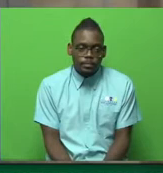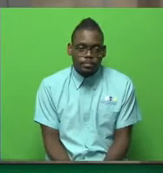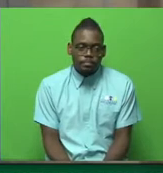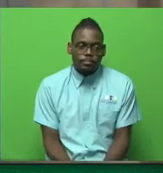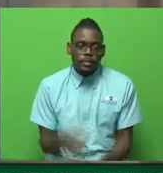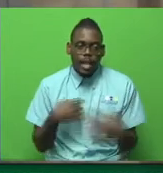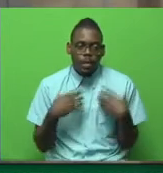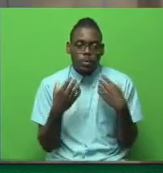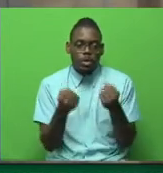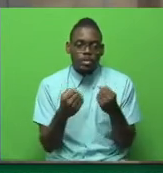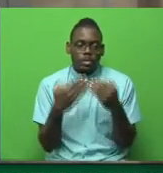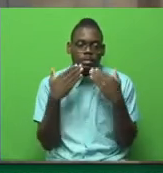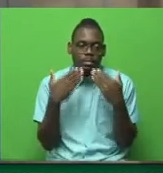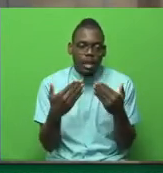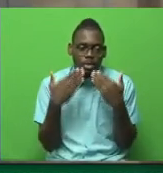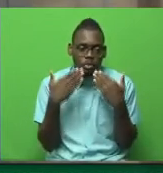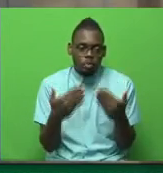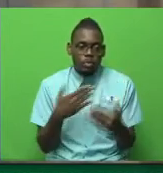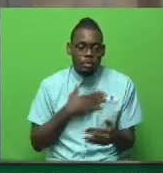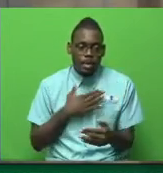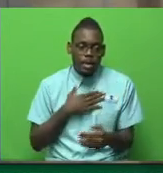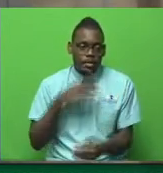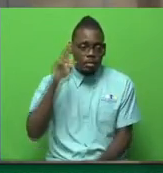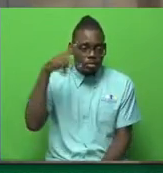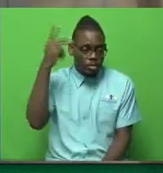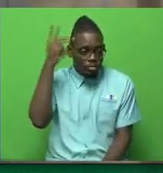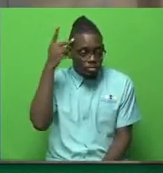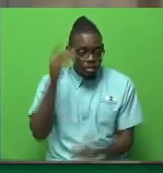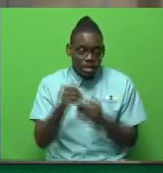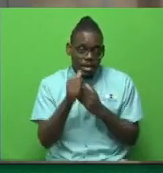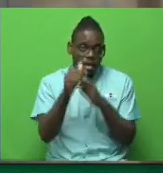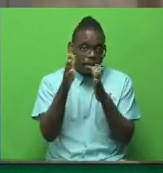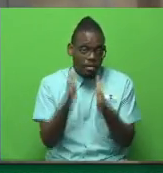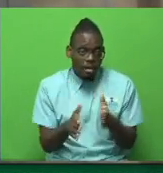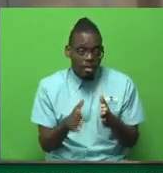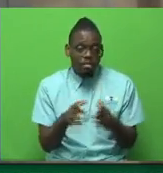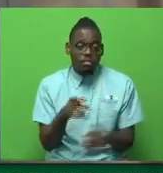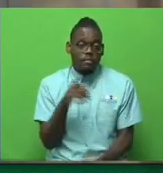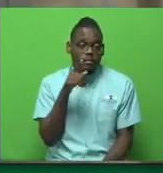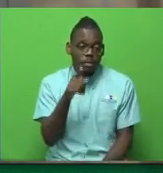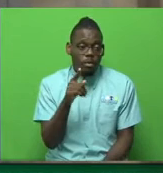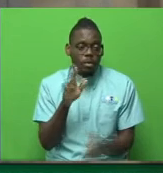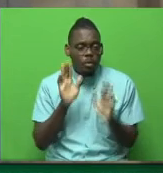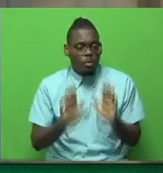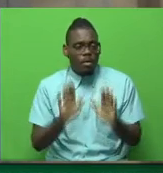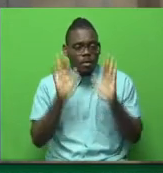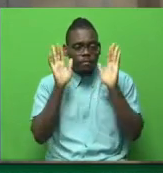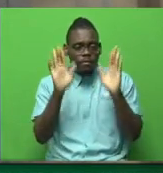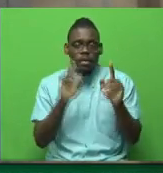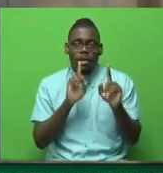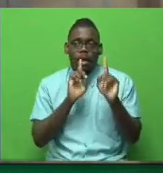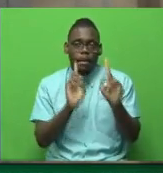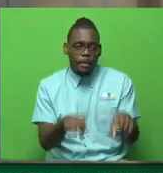political leader for a comprehensive and a compassionate reply to the budget